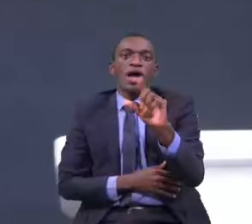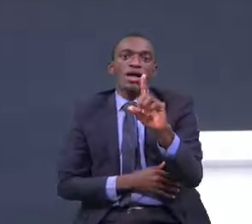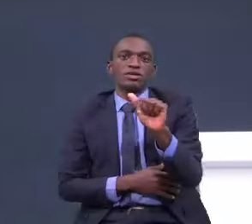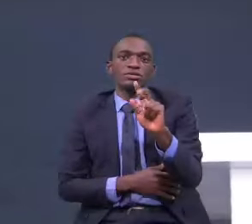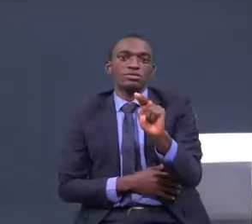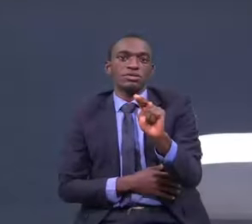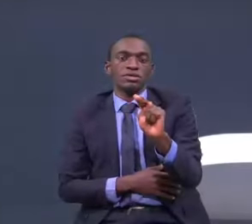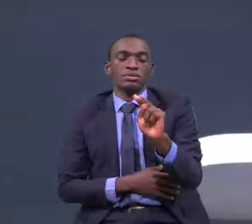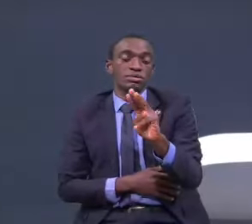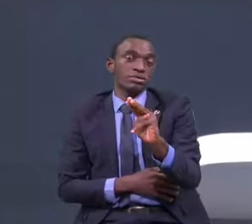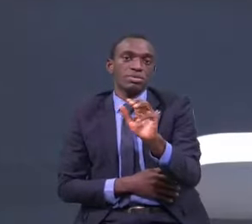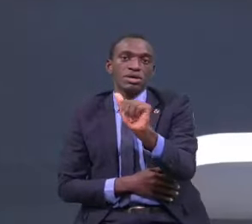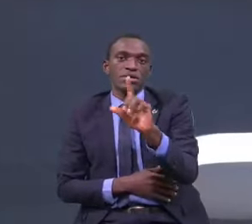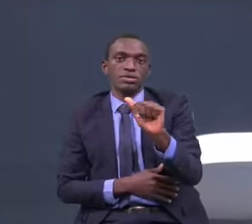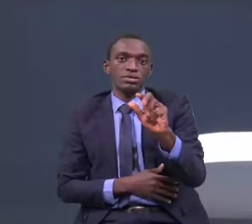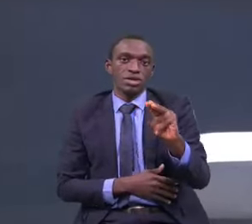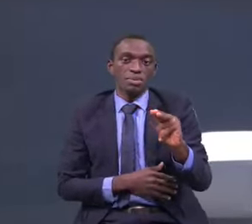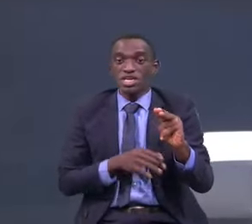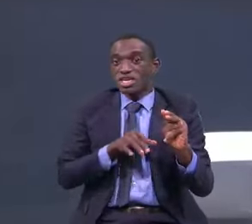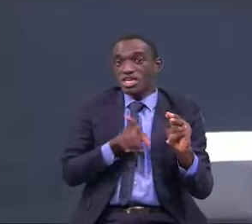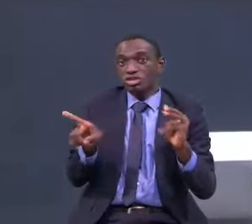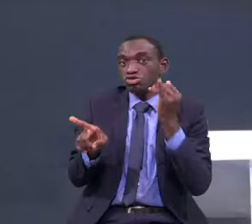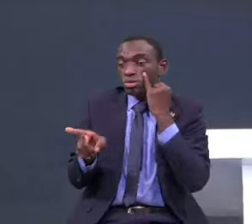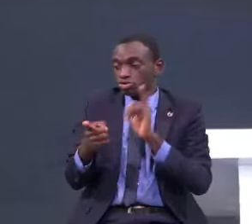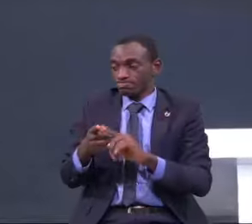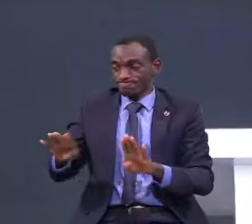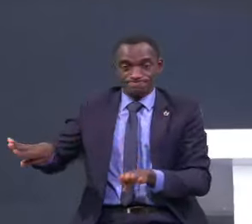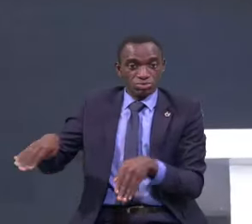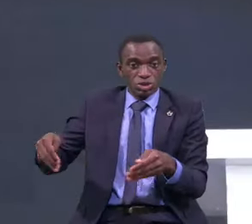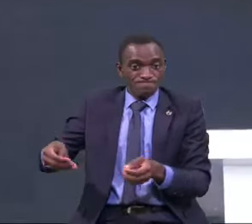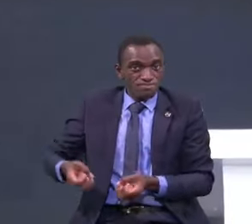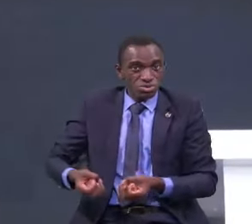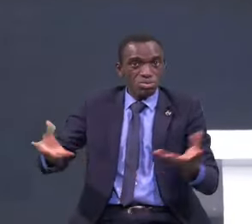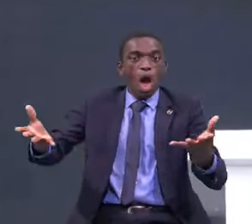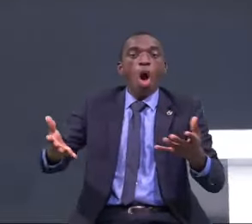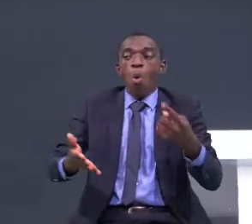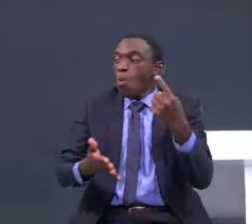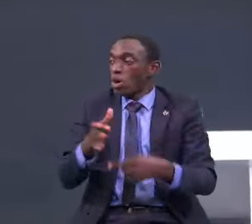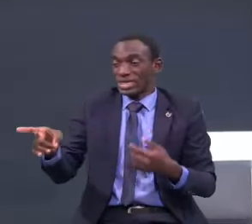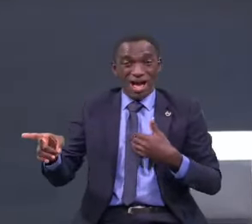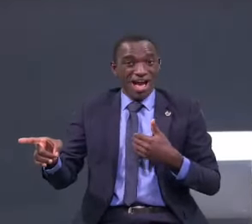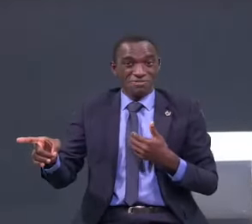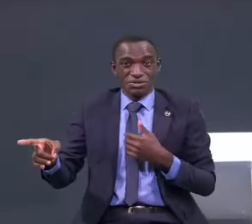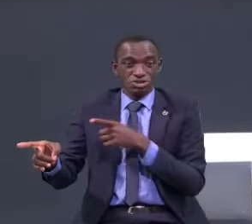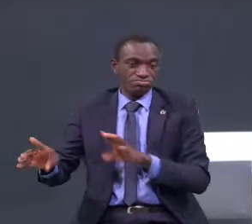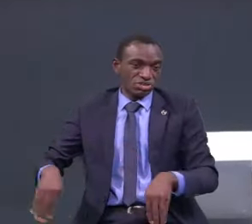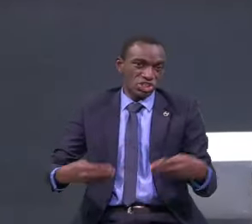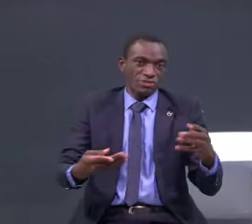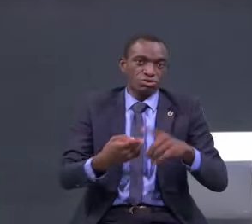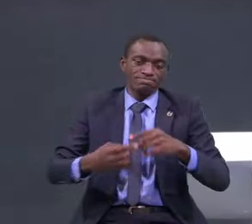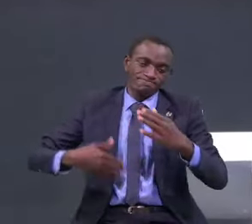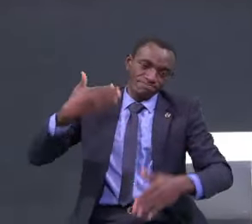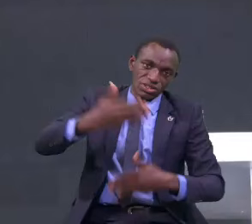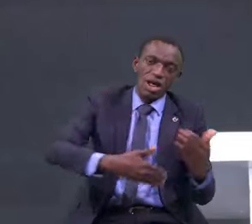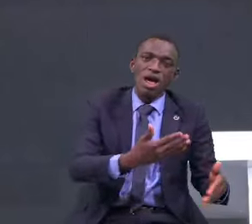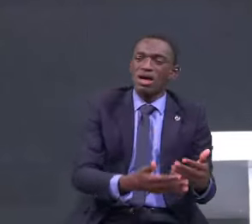the descendants. Adam devait transmettre ce qu'il avait reçu à sa descendance. What did Adam spread? Qu'est-ce